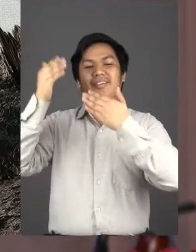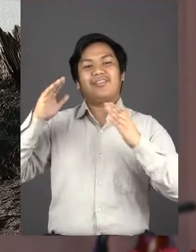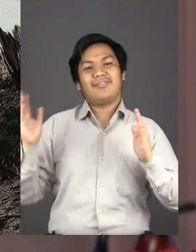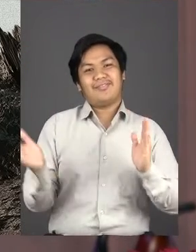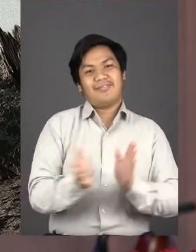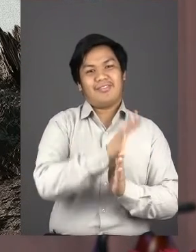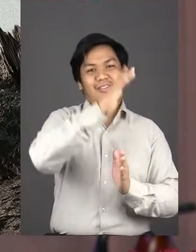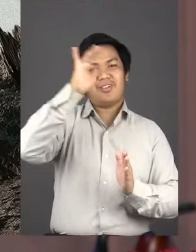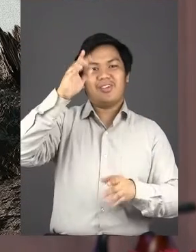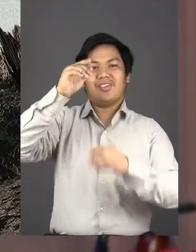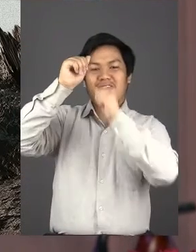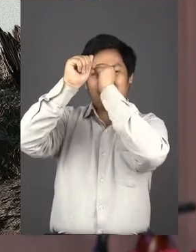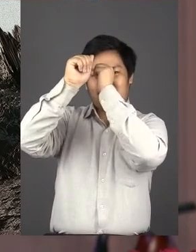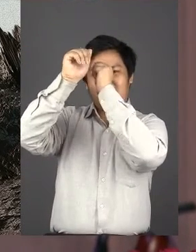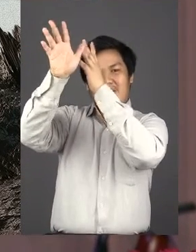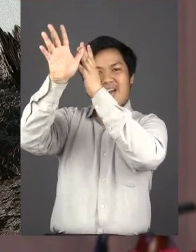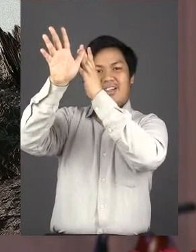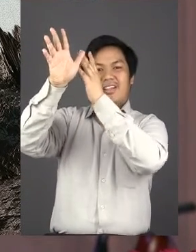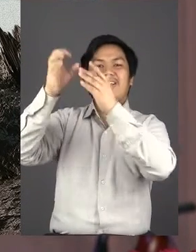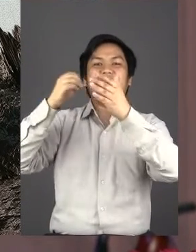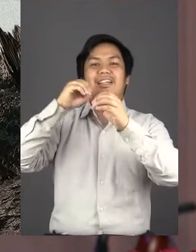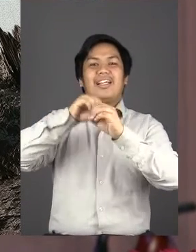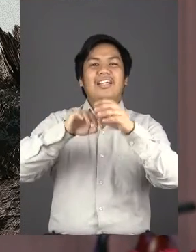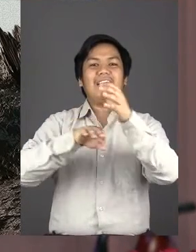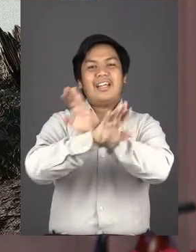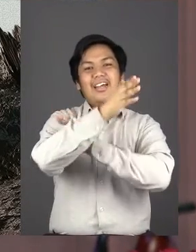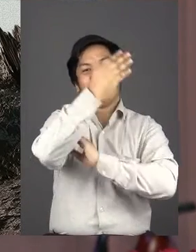your Father who is in heaven.